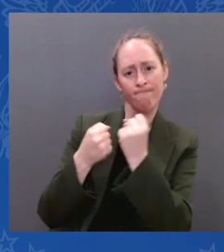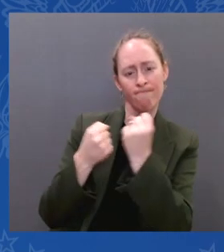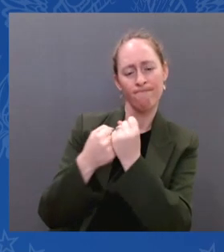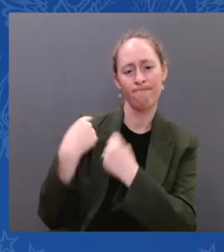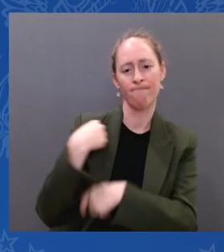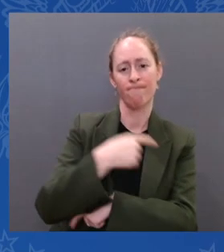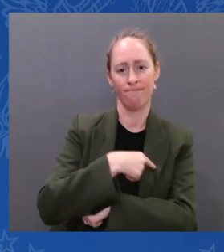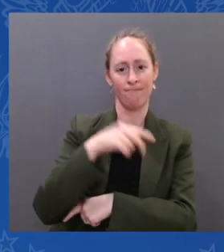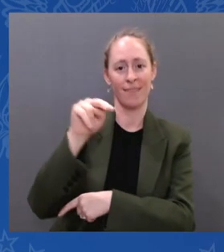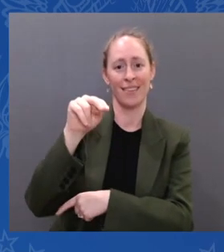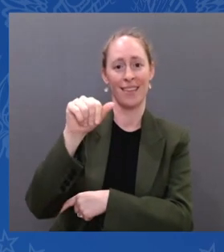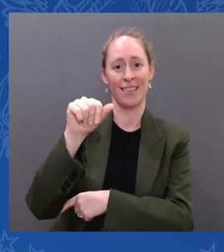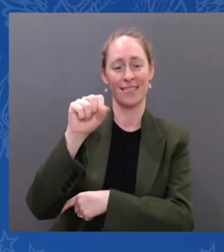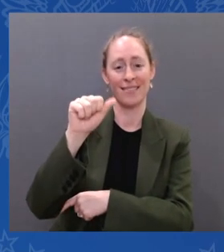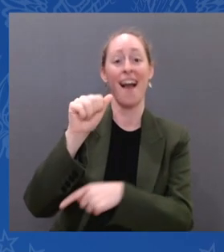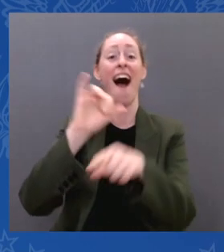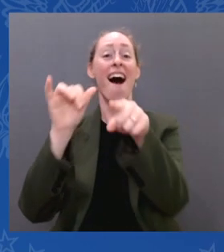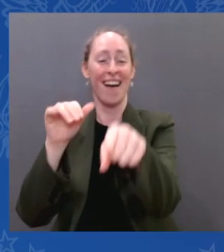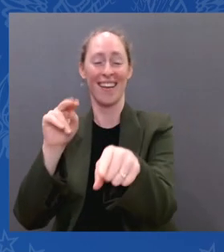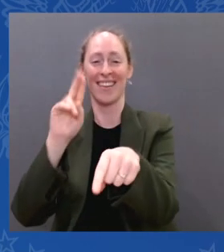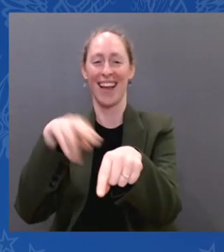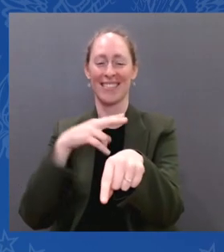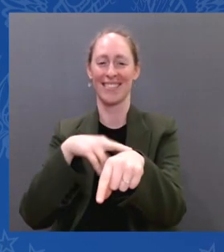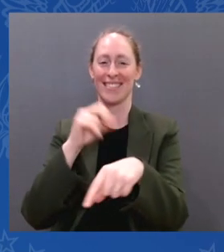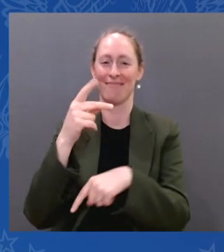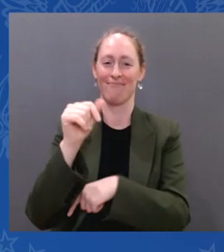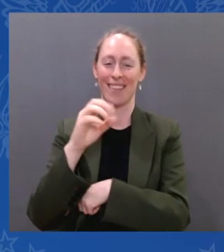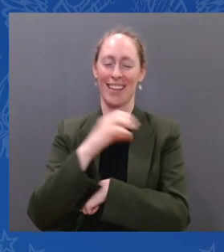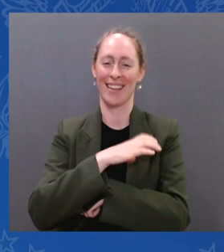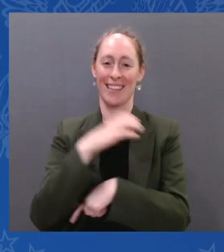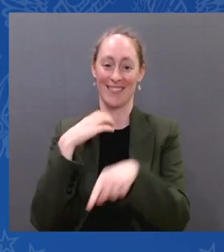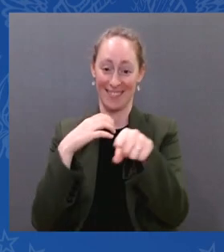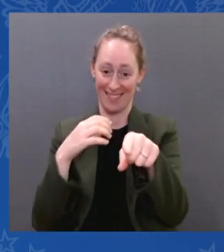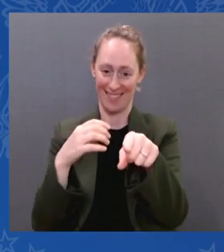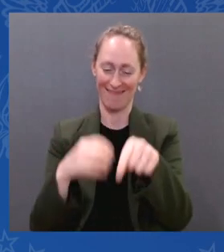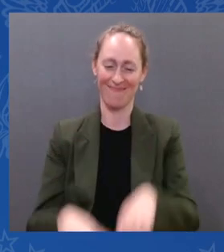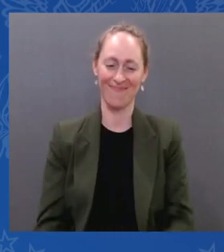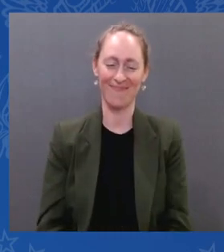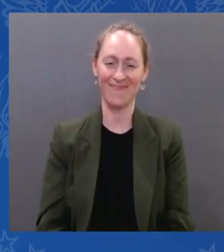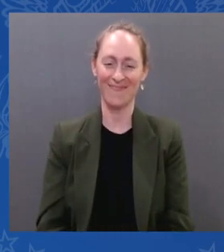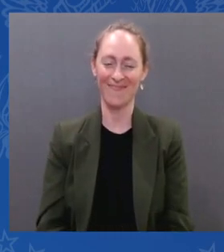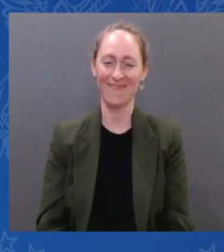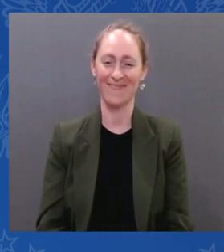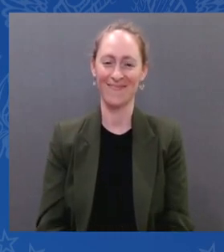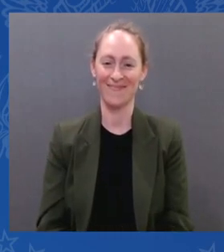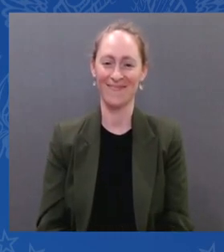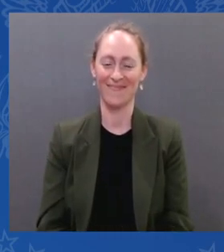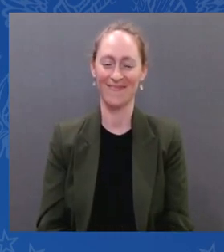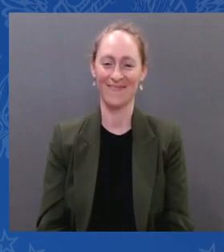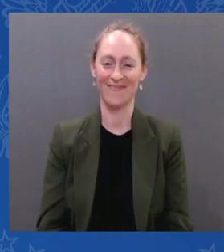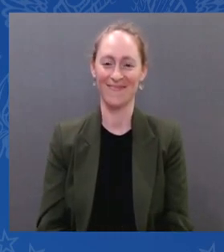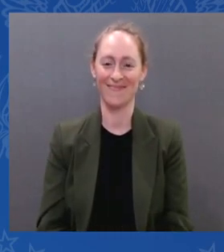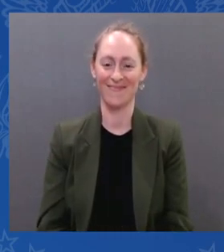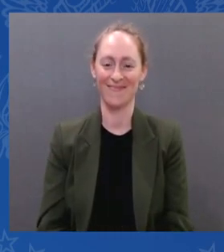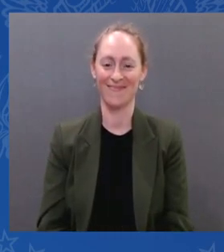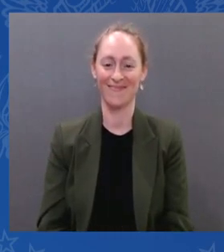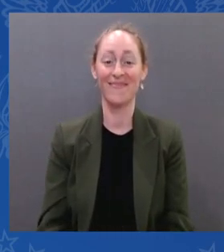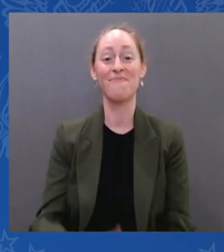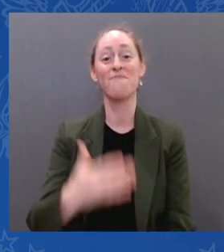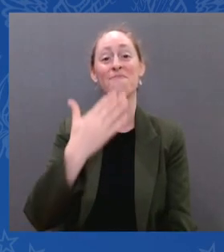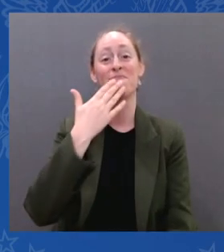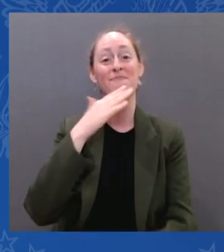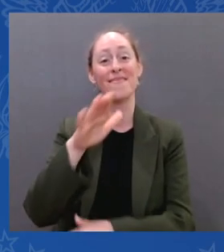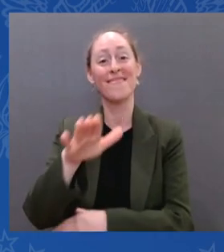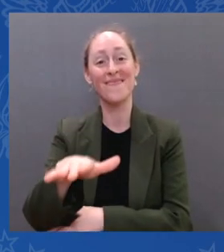you. Thank you. Well, good evening, everyone. I am very honored to be with you all. President Joe Biden and I talk